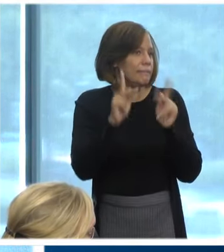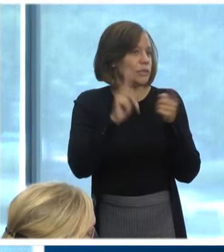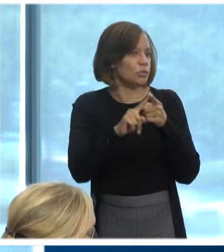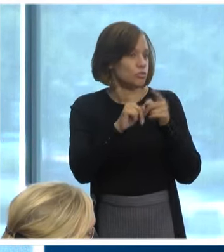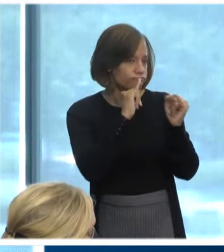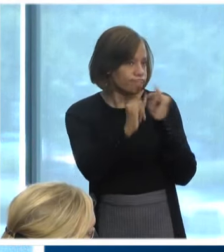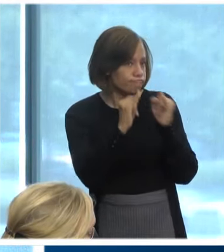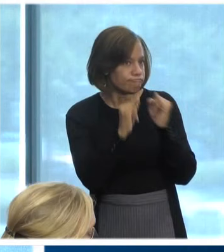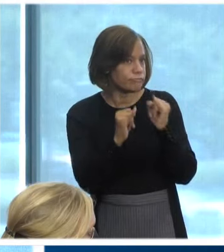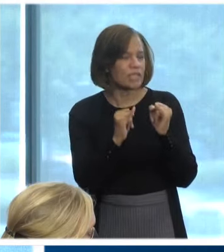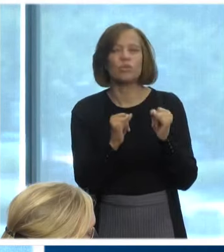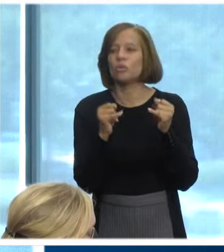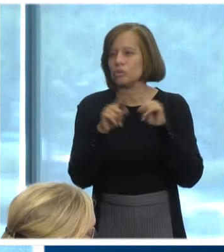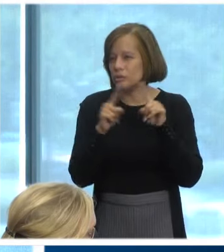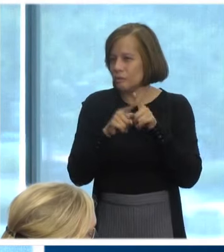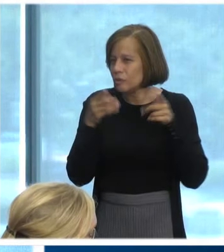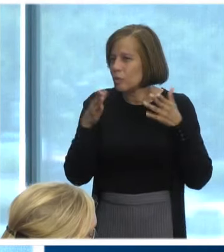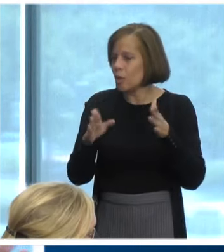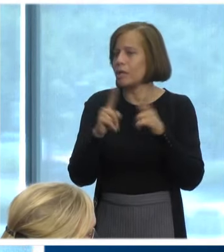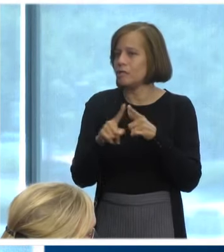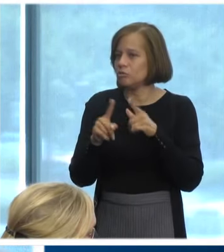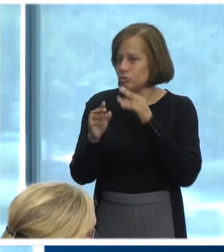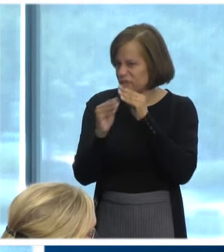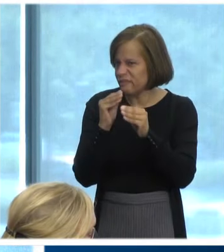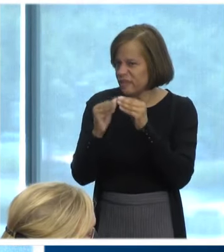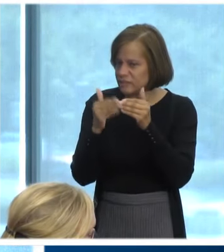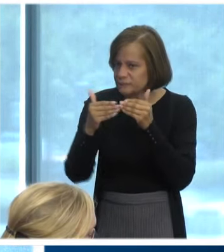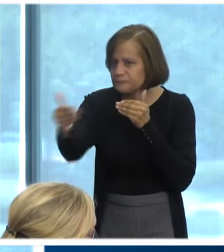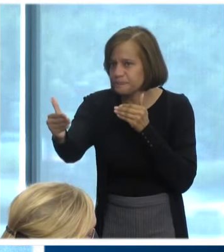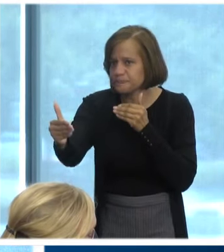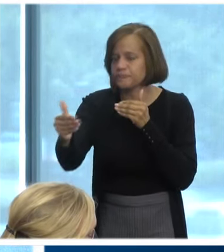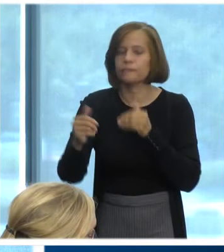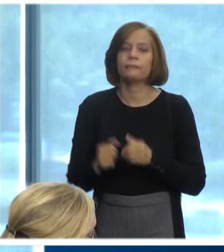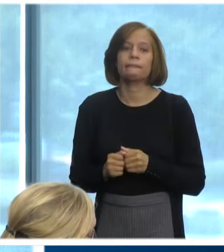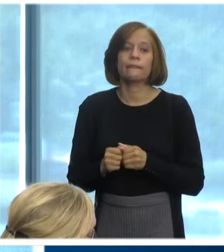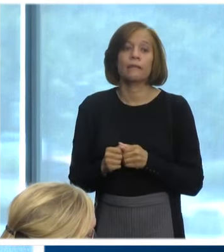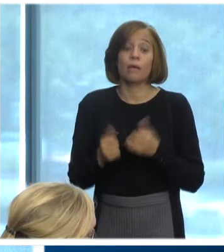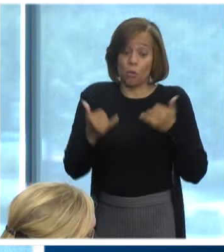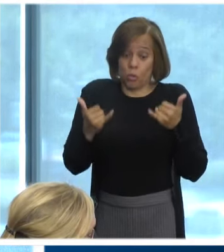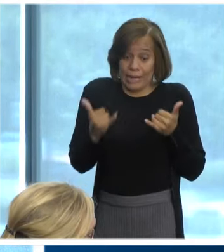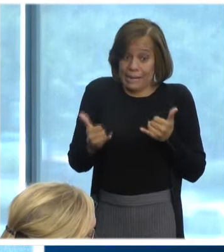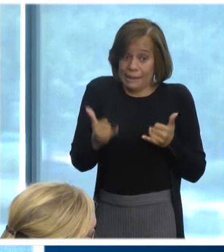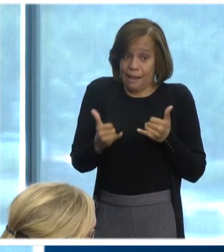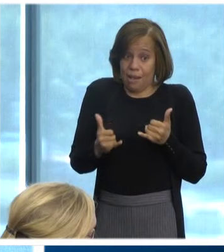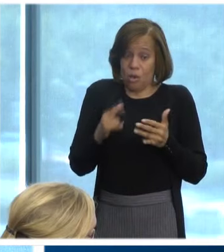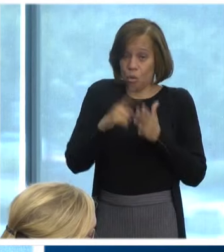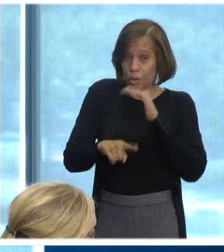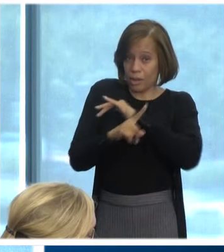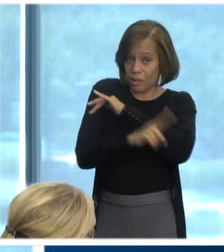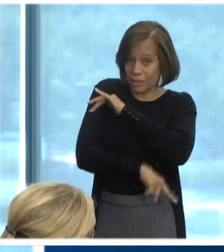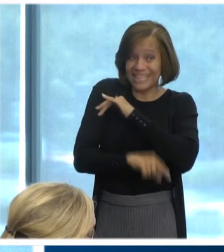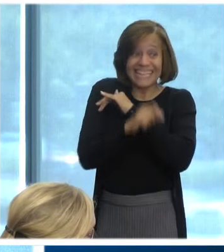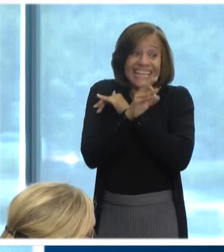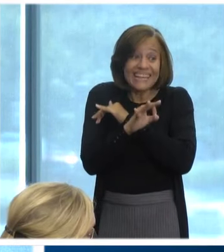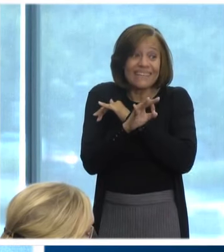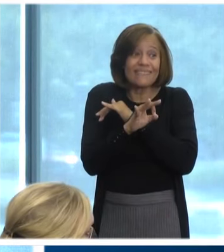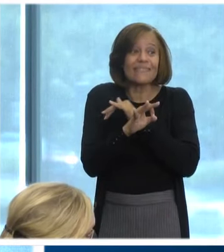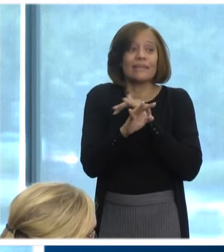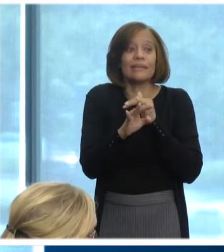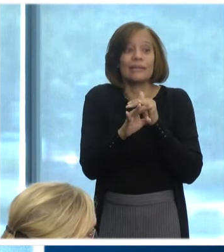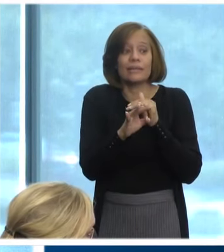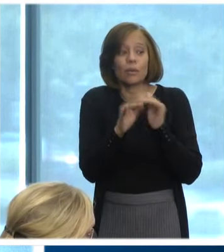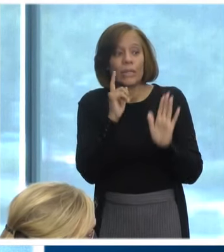idea is there's ways to fix this going forward. What discipline will they face currently? Again, if they're identified as someone